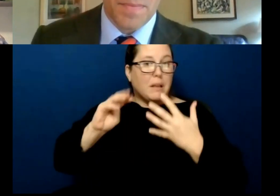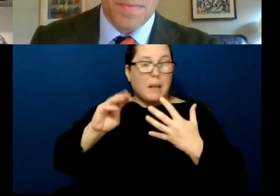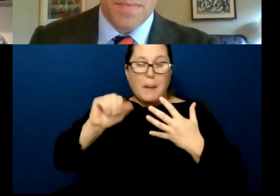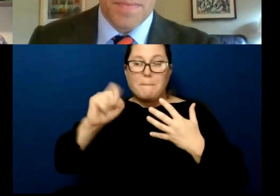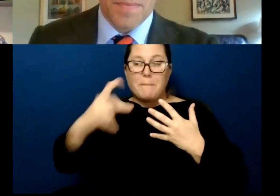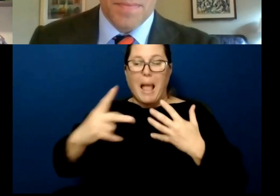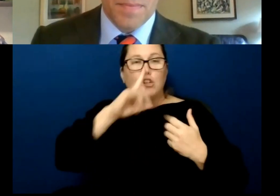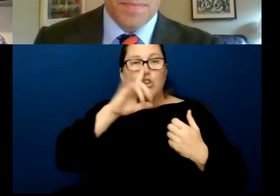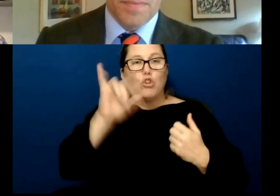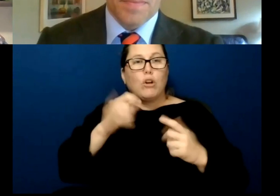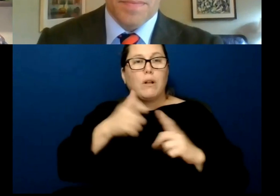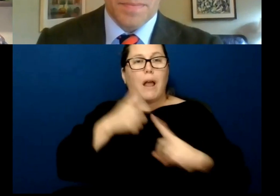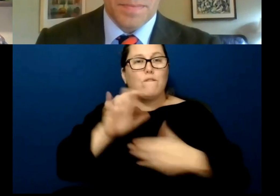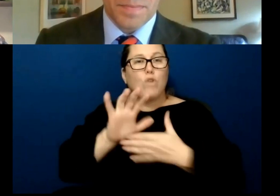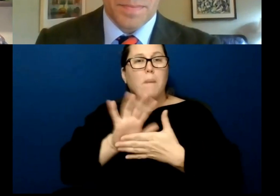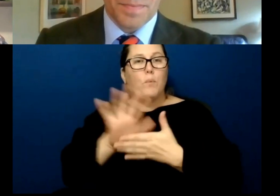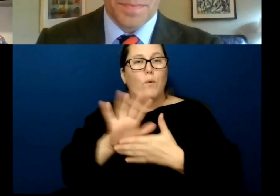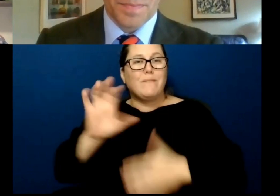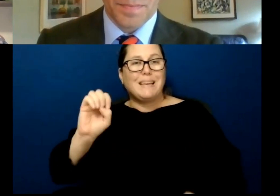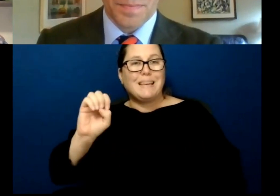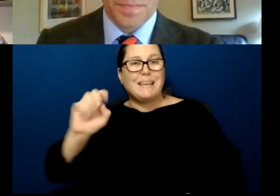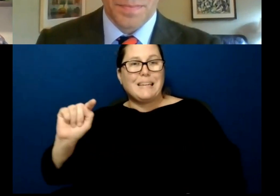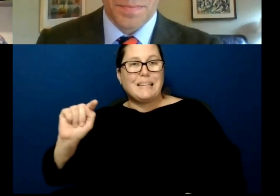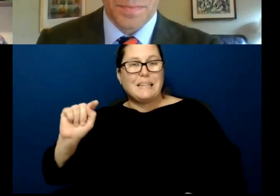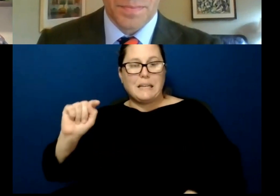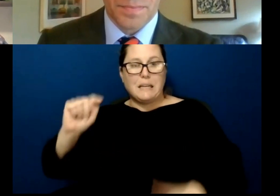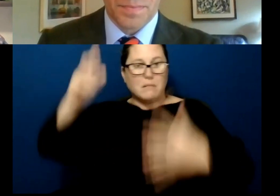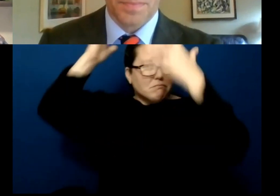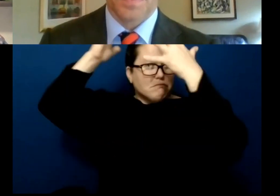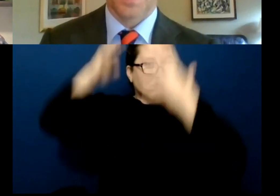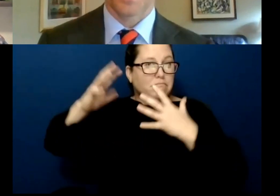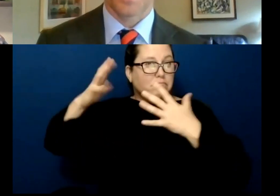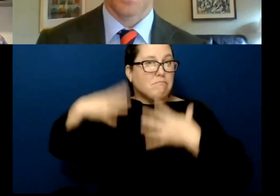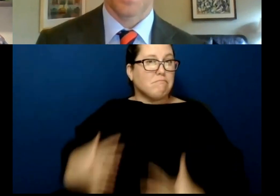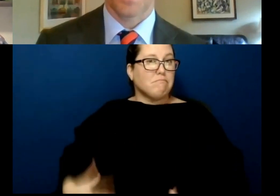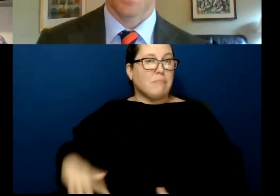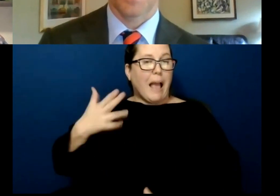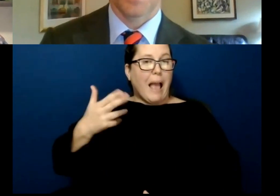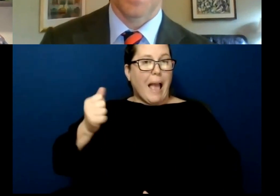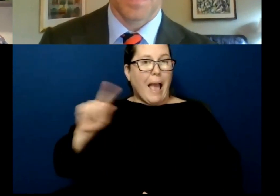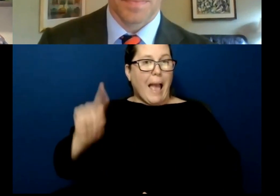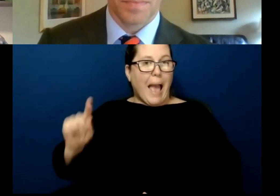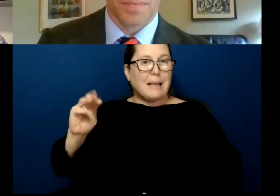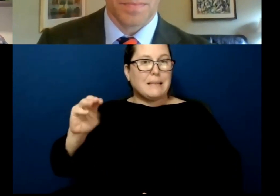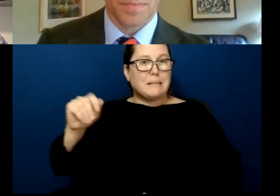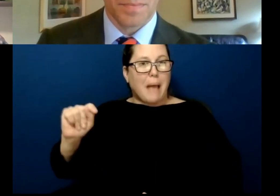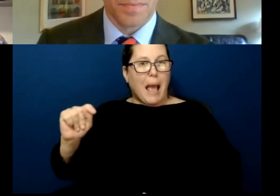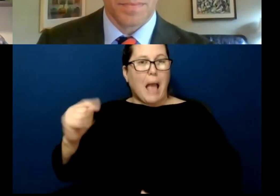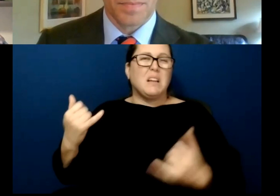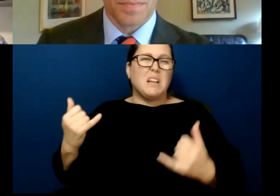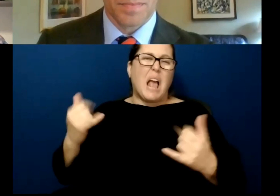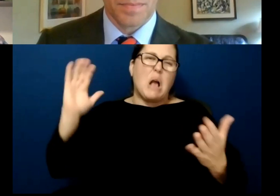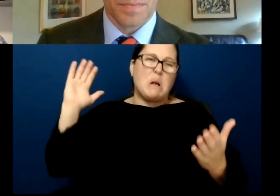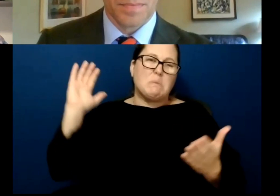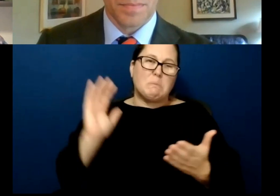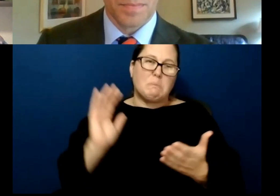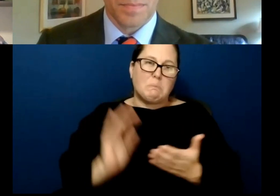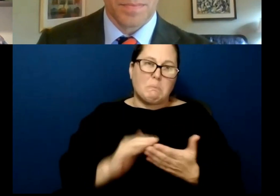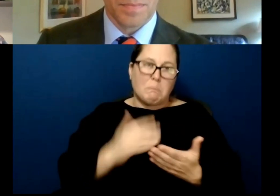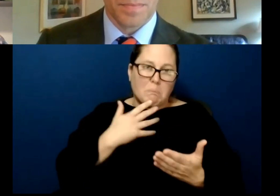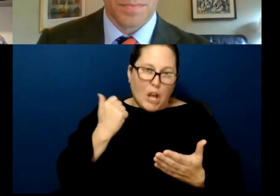ET, and these huge hazmat suits. But since then, it has dwindled